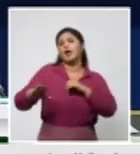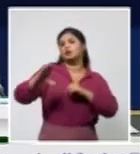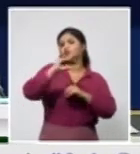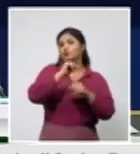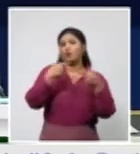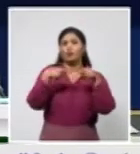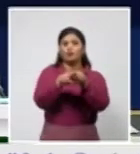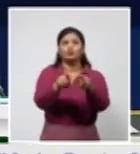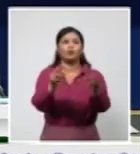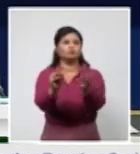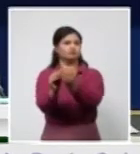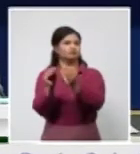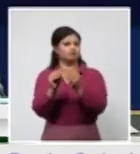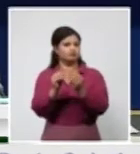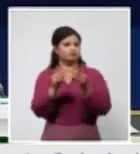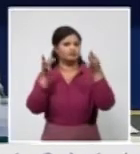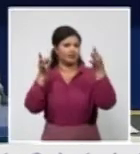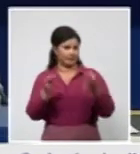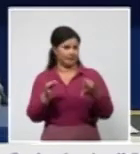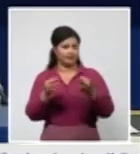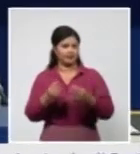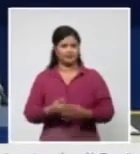case to